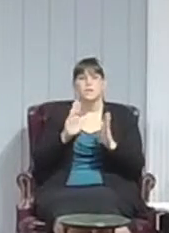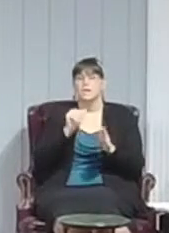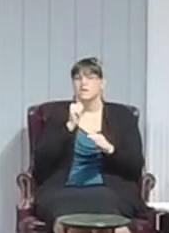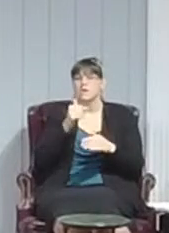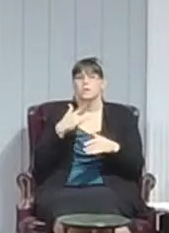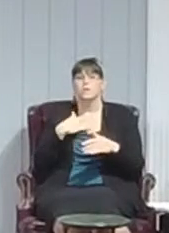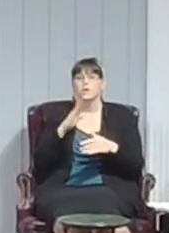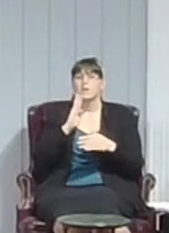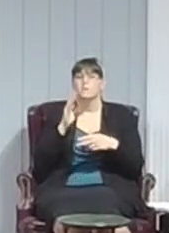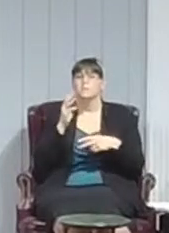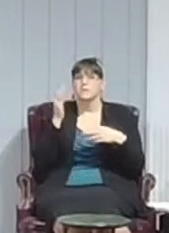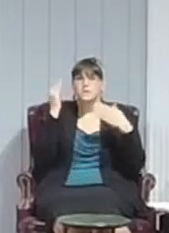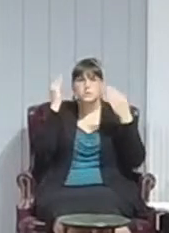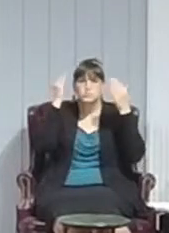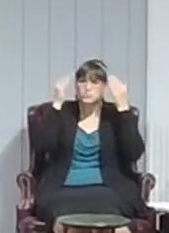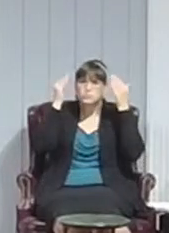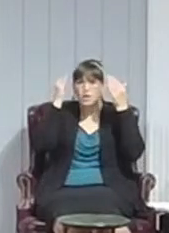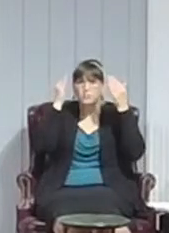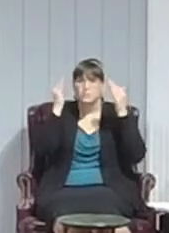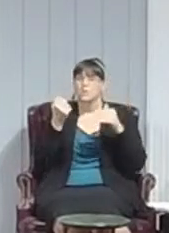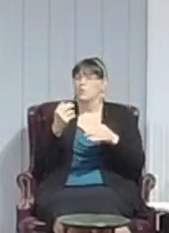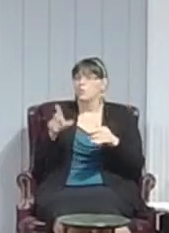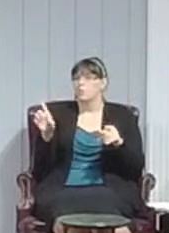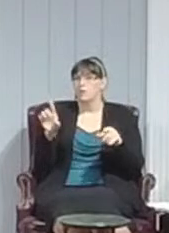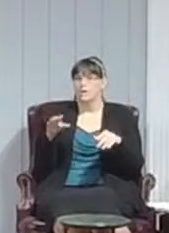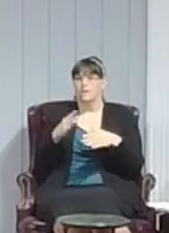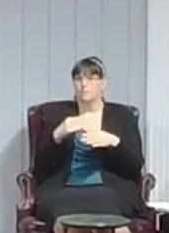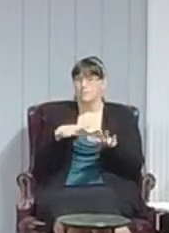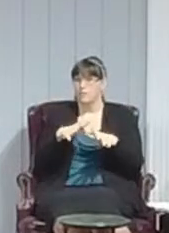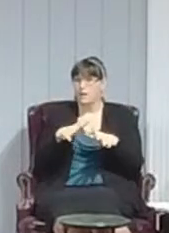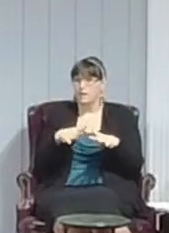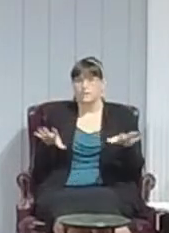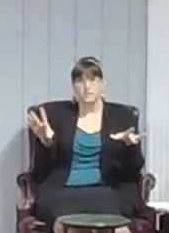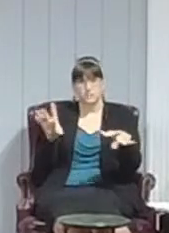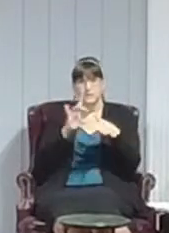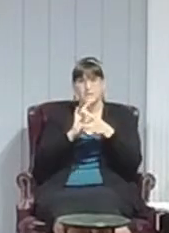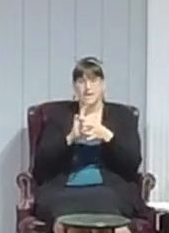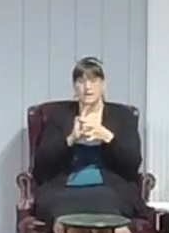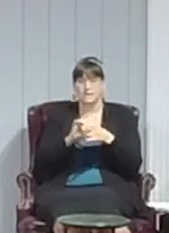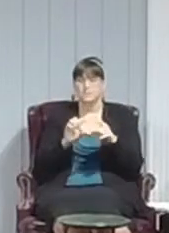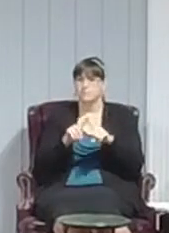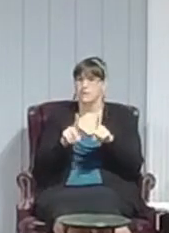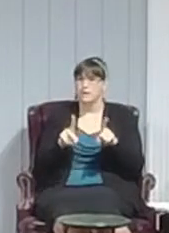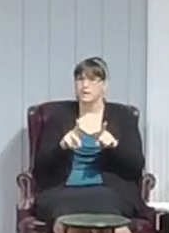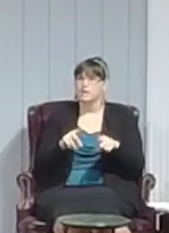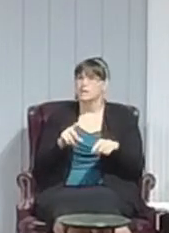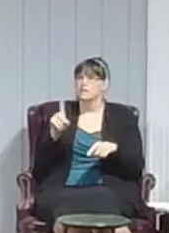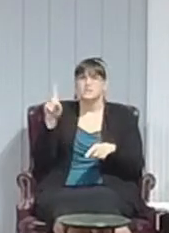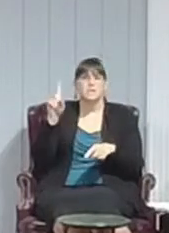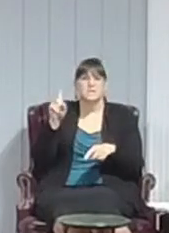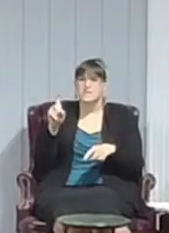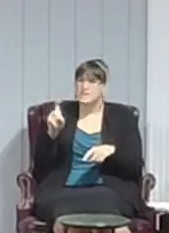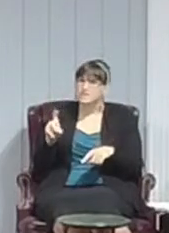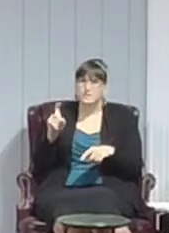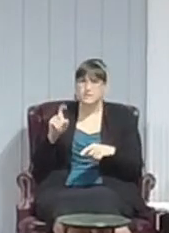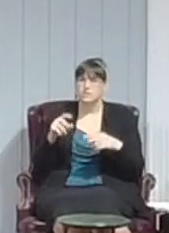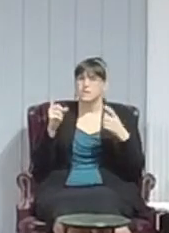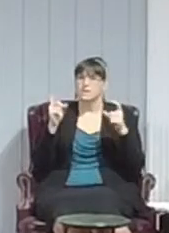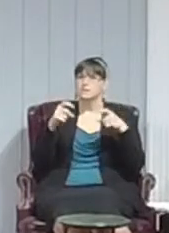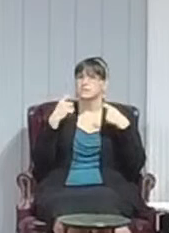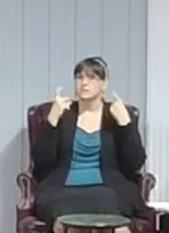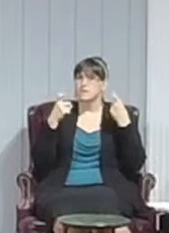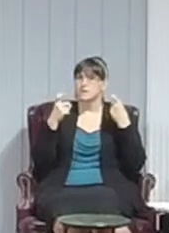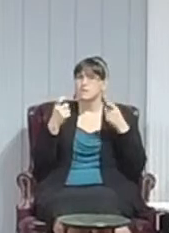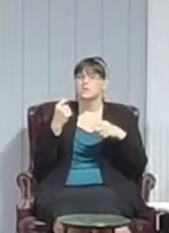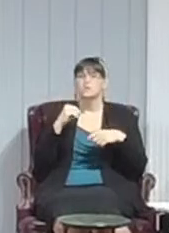neither let it be afraid." The two are closely connected, troubled or afraid, but it is not necessarily a sin